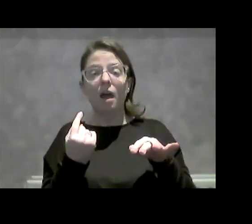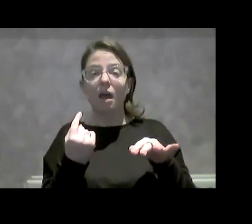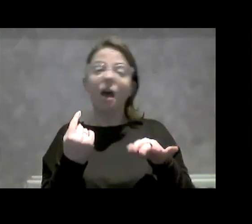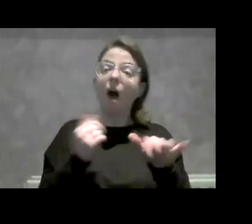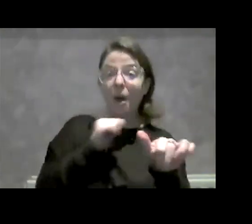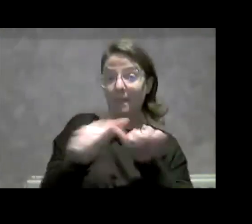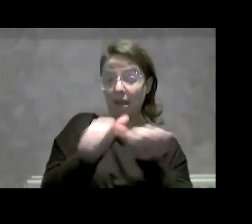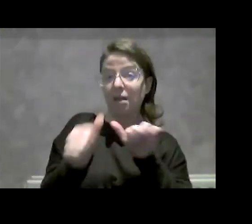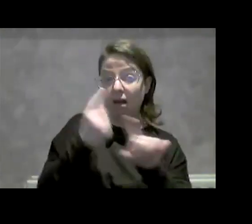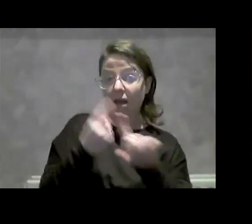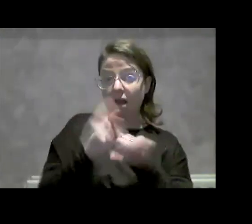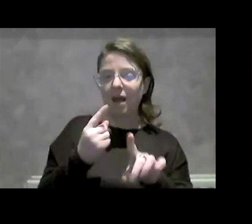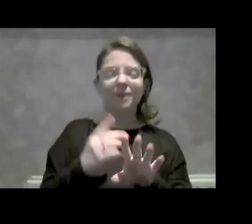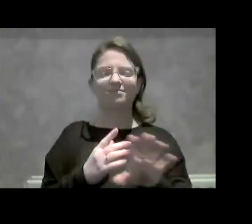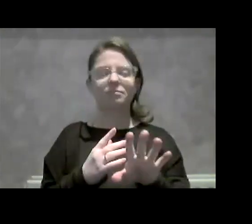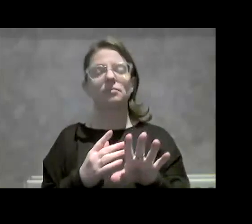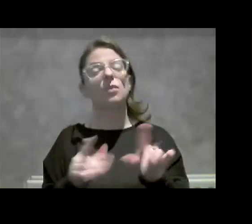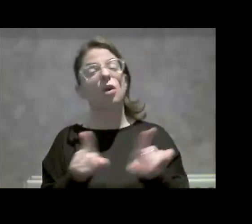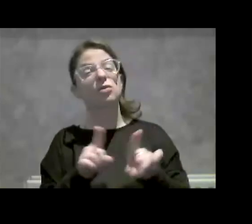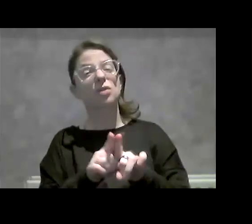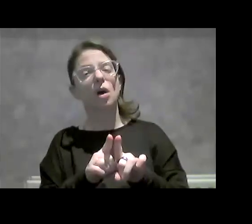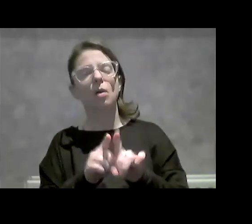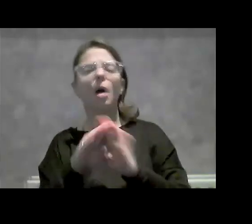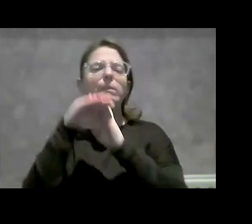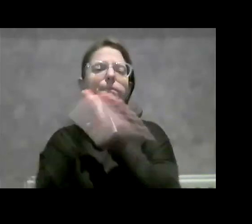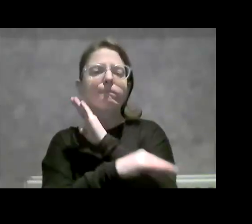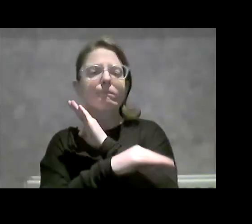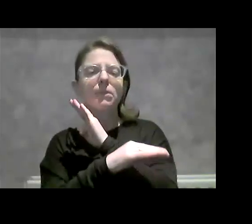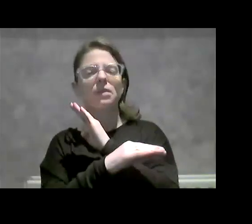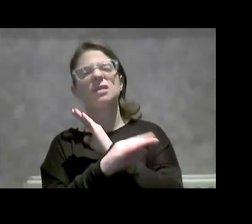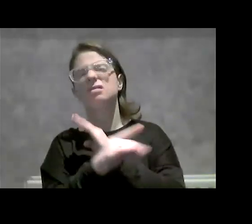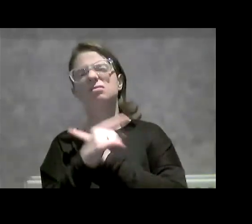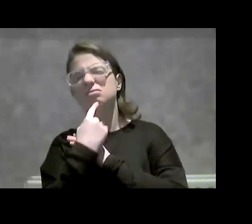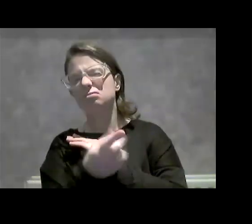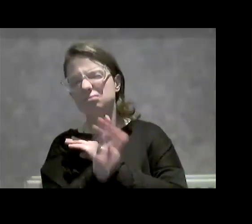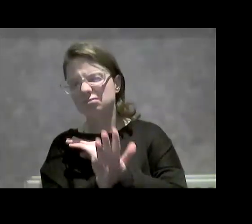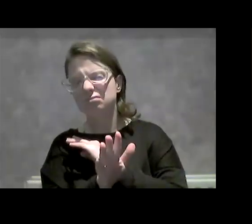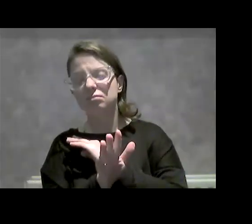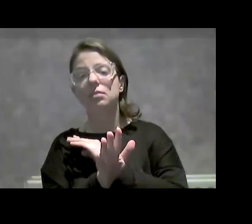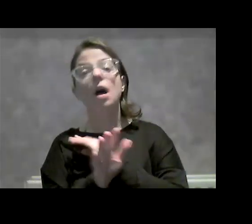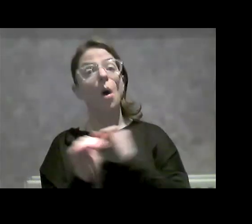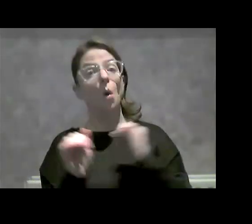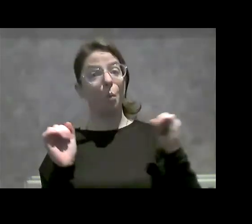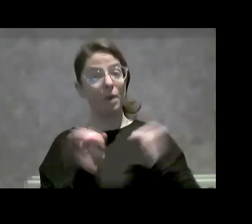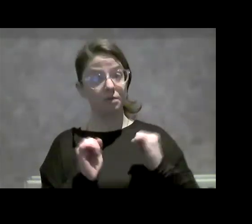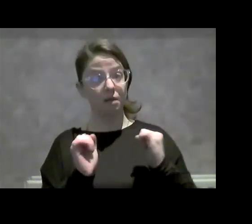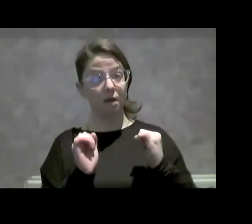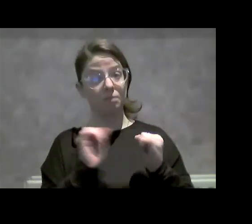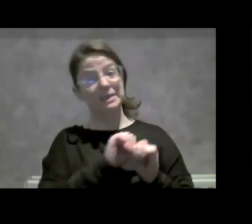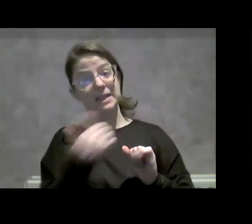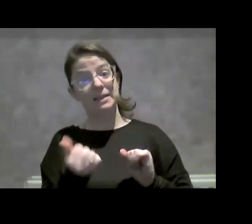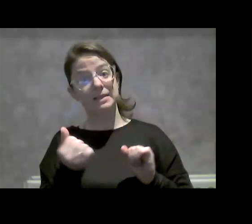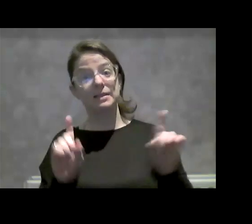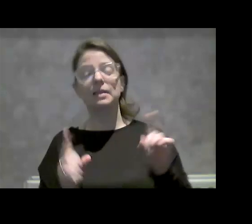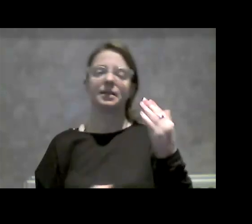get better quickly. I also won't lie and say it has to get worse first. After winter, there will be spring,